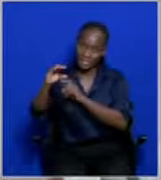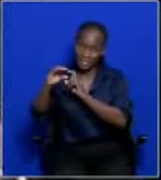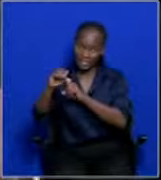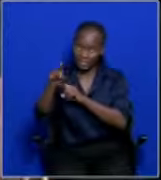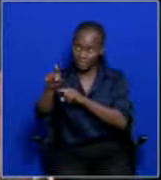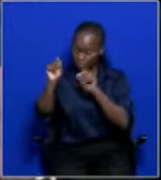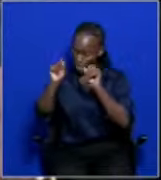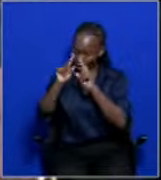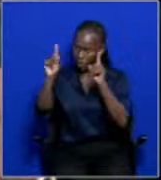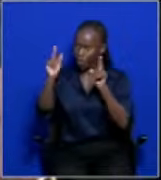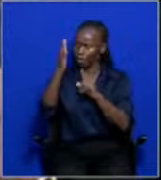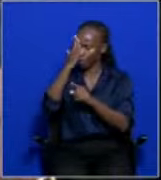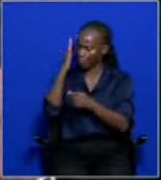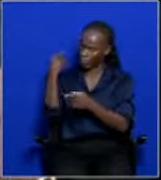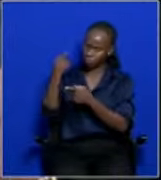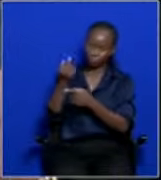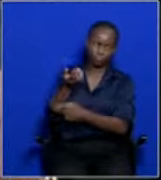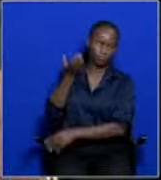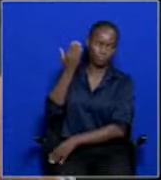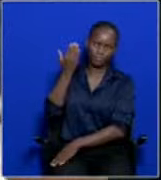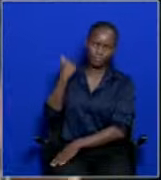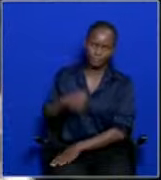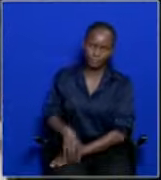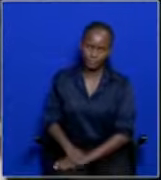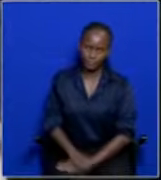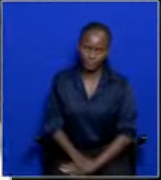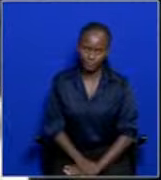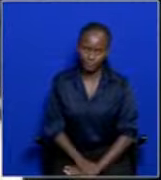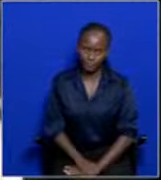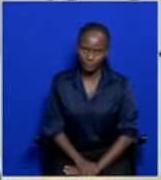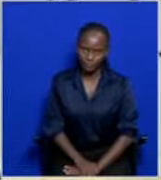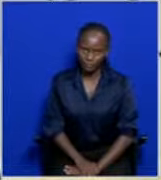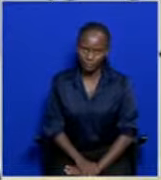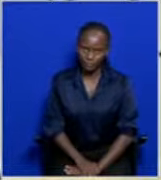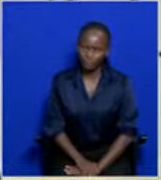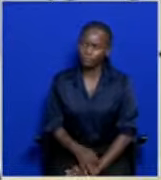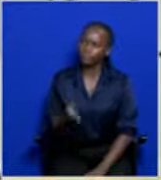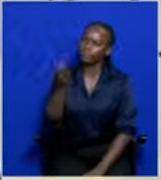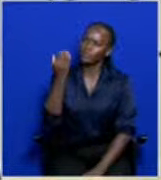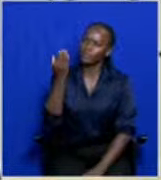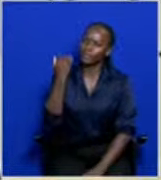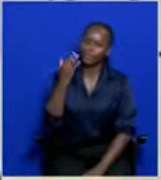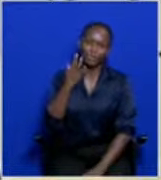matter as early as perhaps July or so